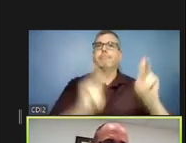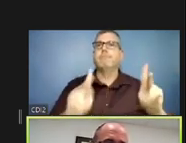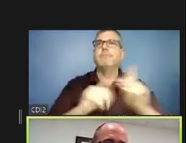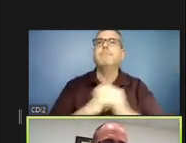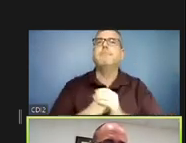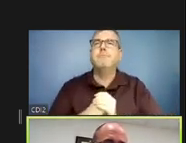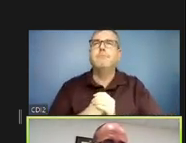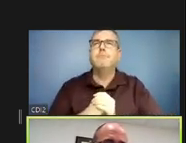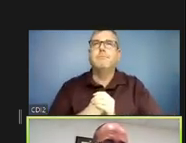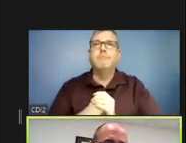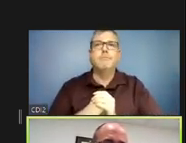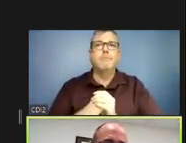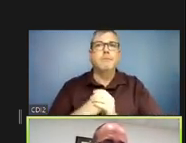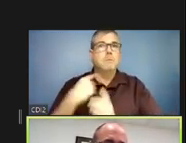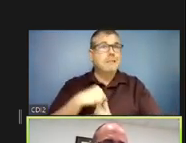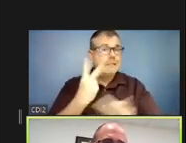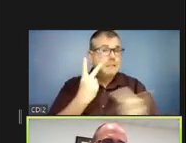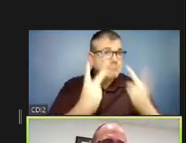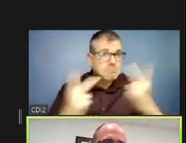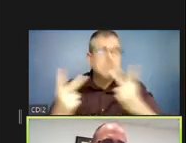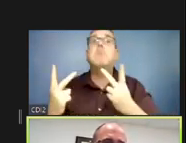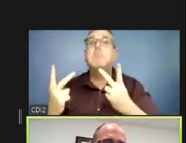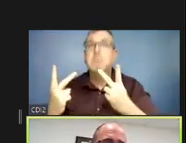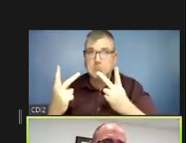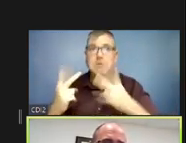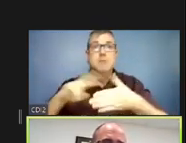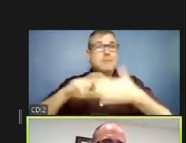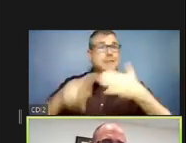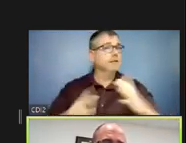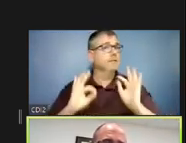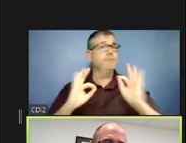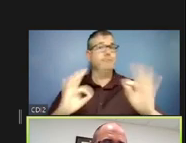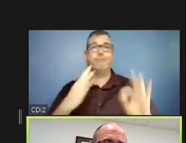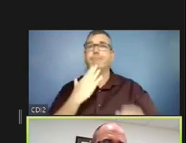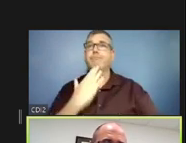had less than a handful of